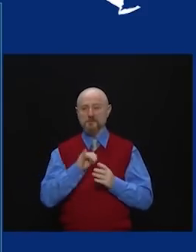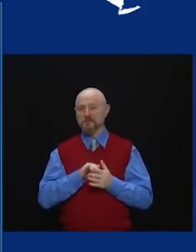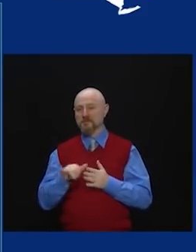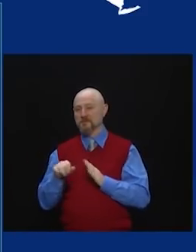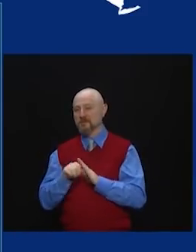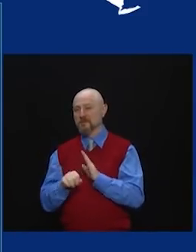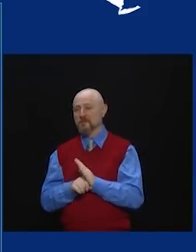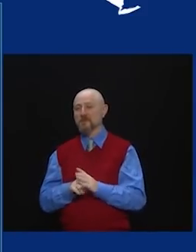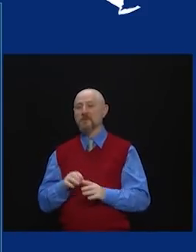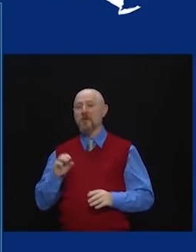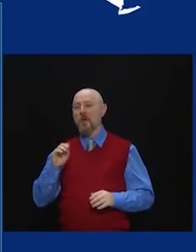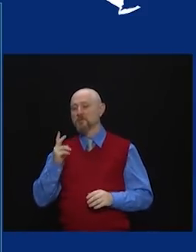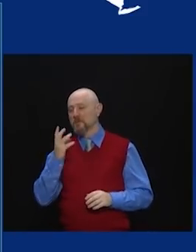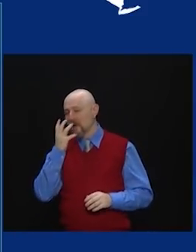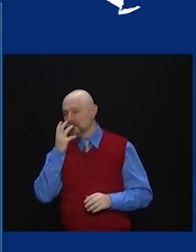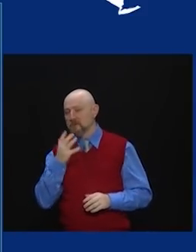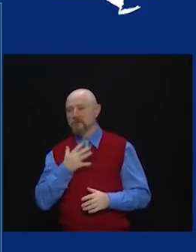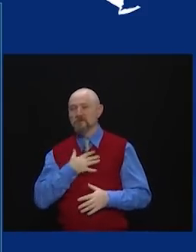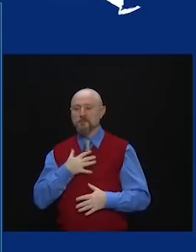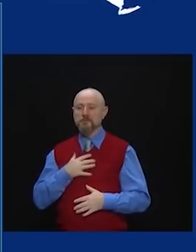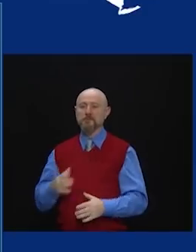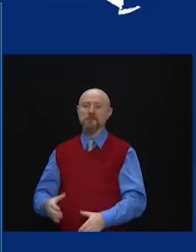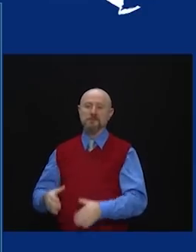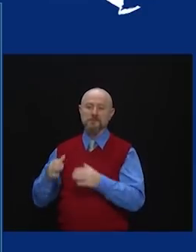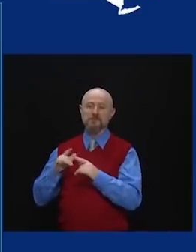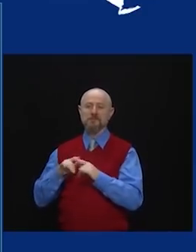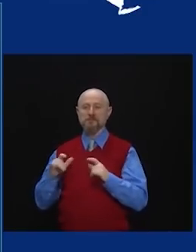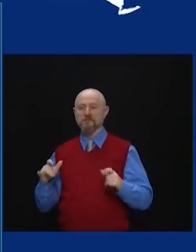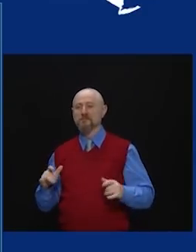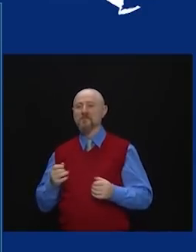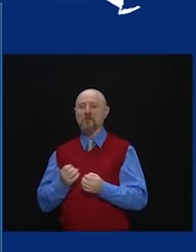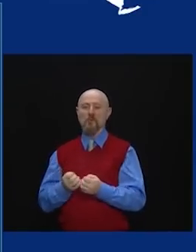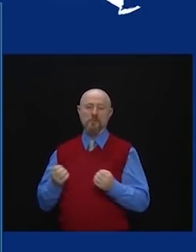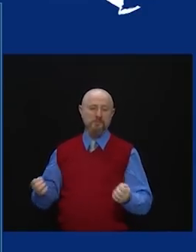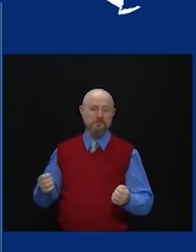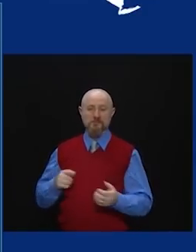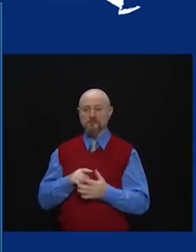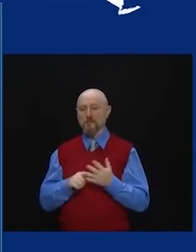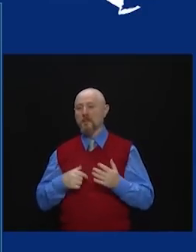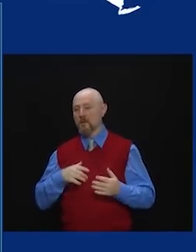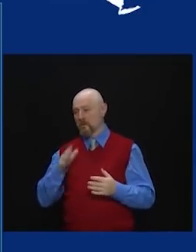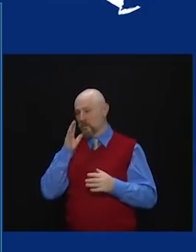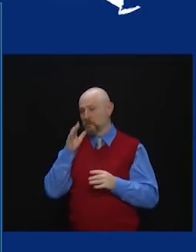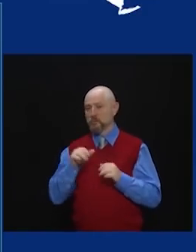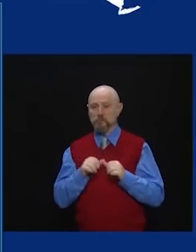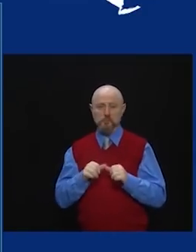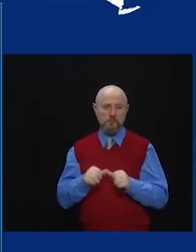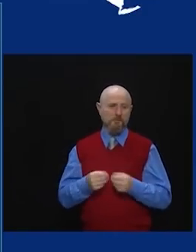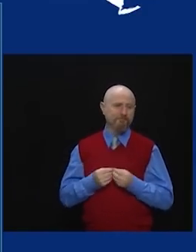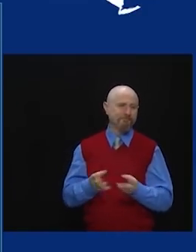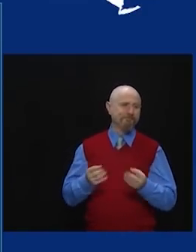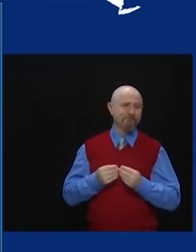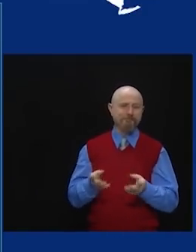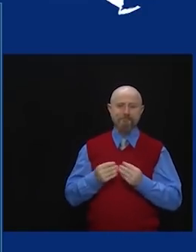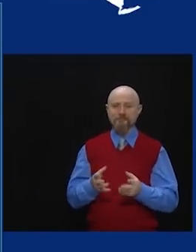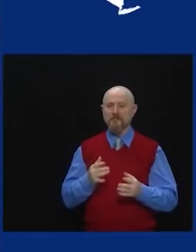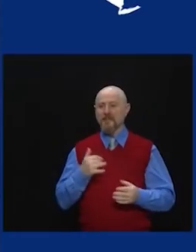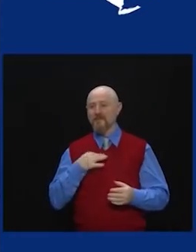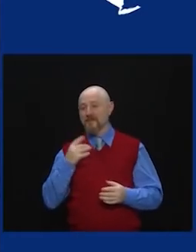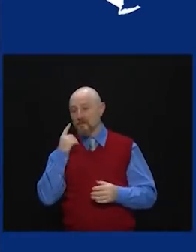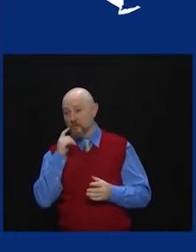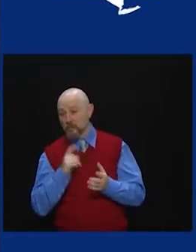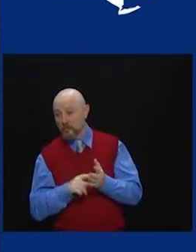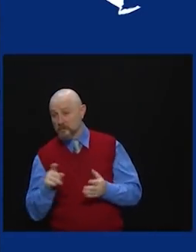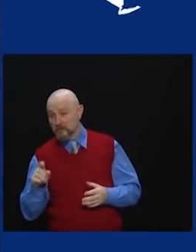and BiPAP machines, and we'll continue to push out any supplies that are needed as we hear of emerging needs. Thank